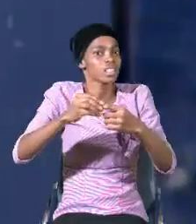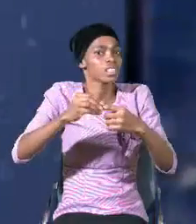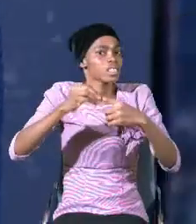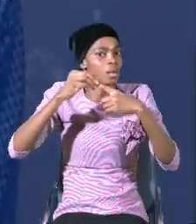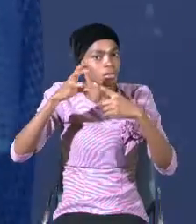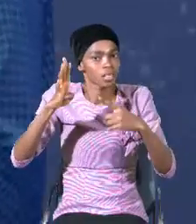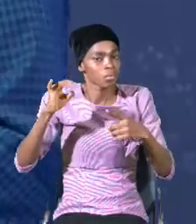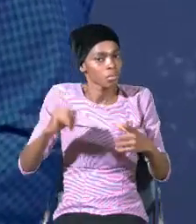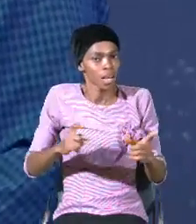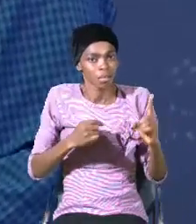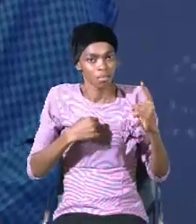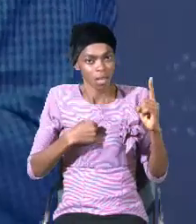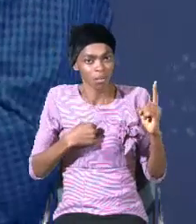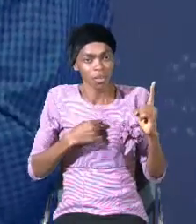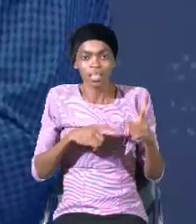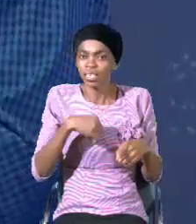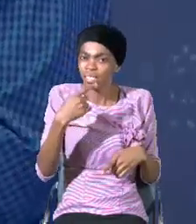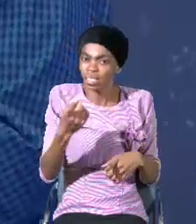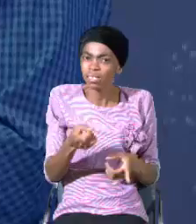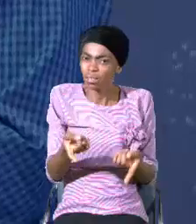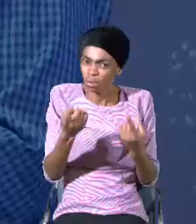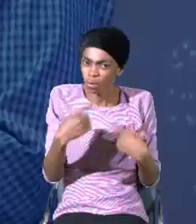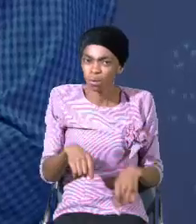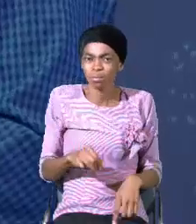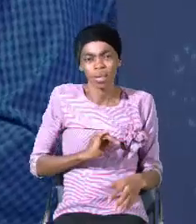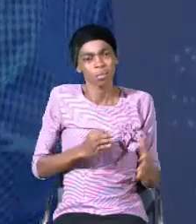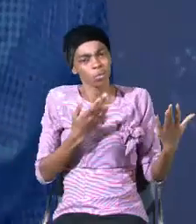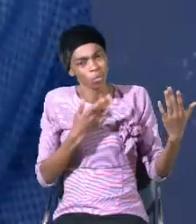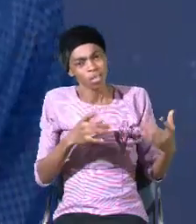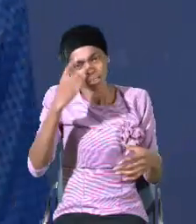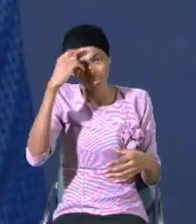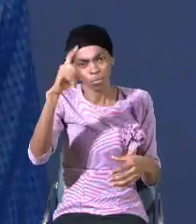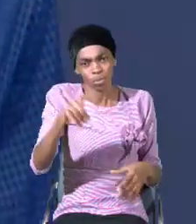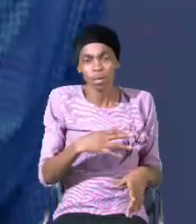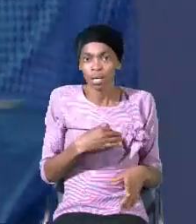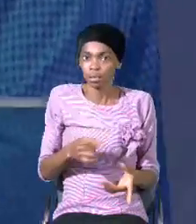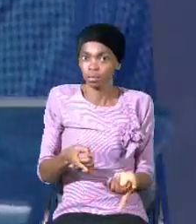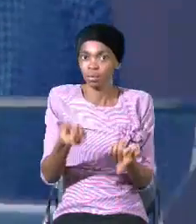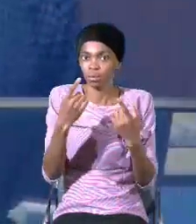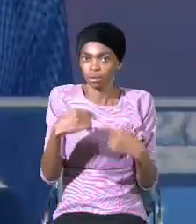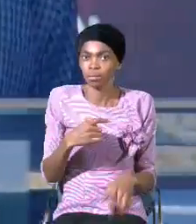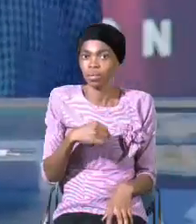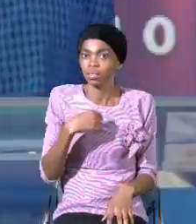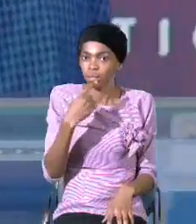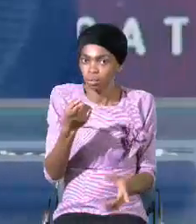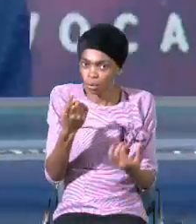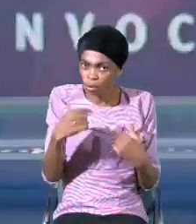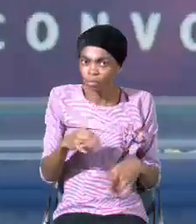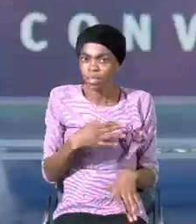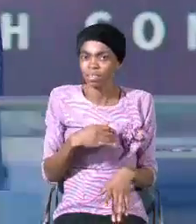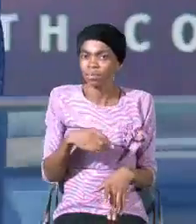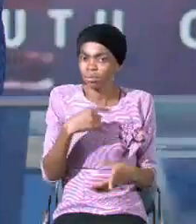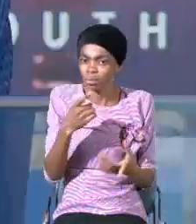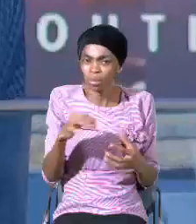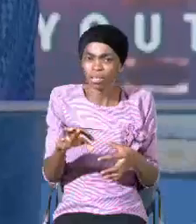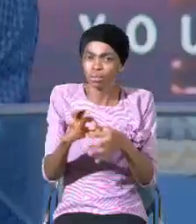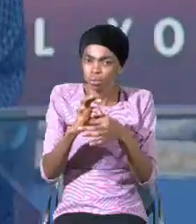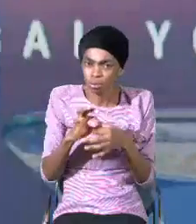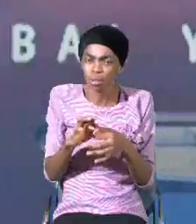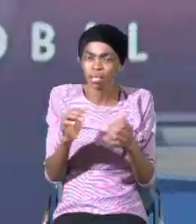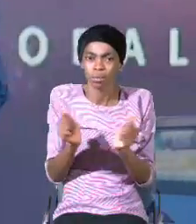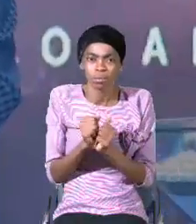And then he says, come. And he's standing waiting for you. And then you come, and you come, and you come. And then you join with